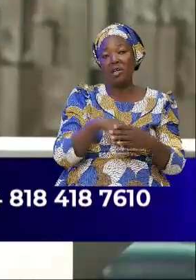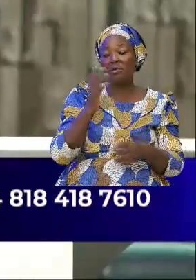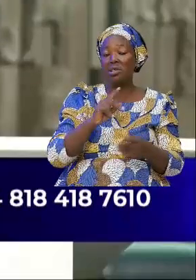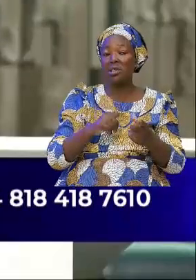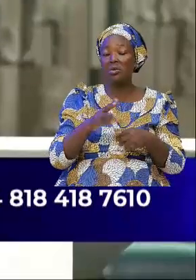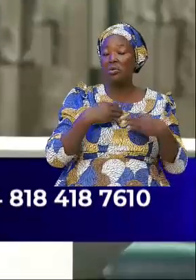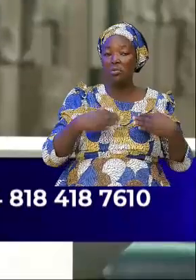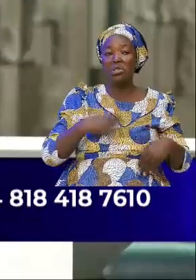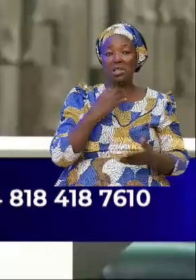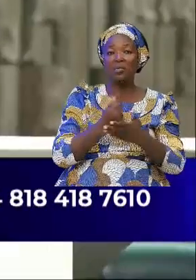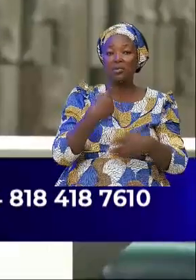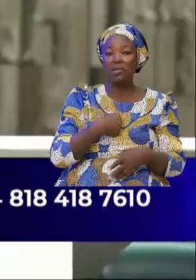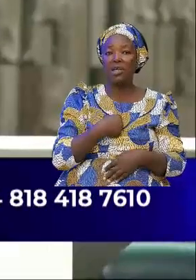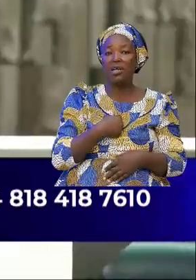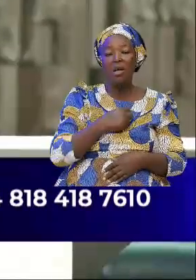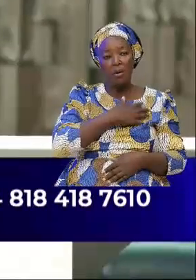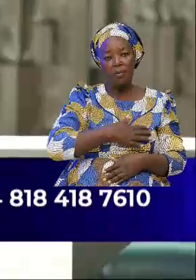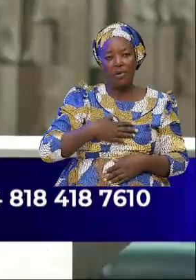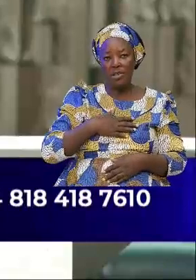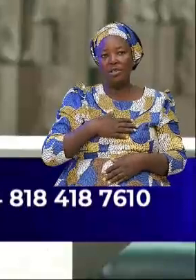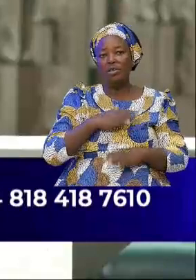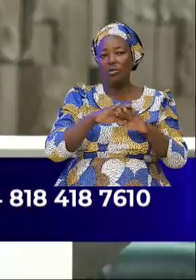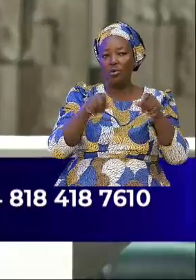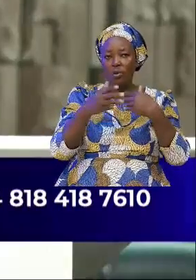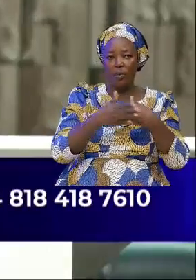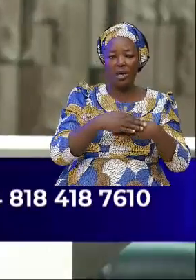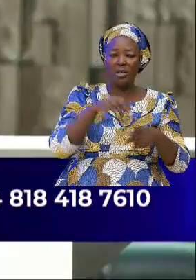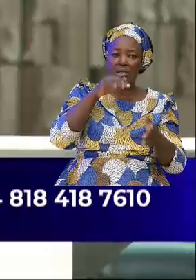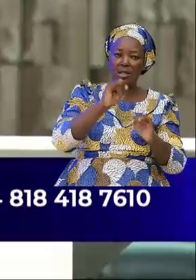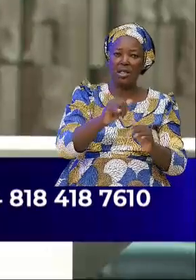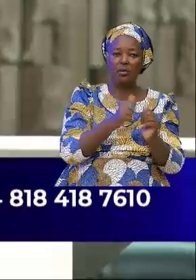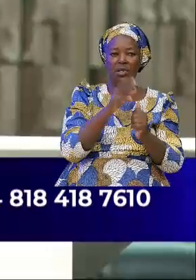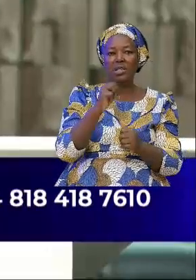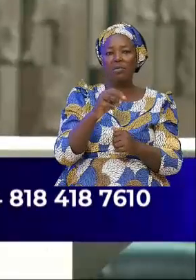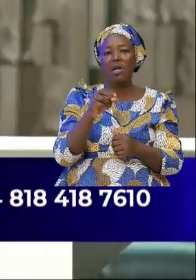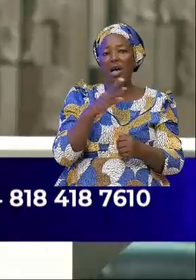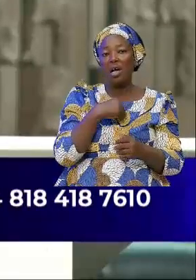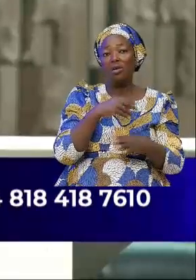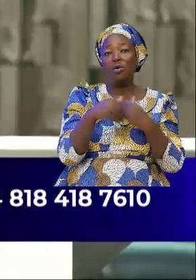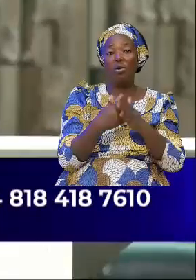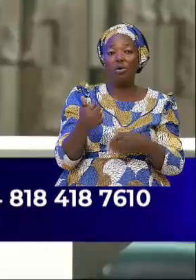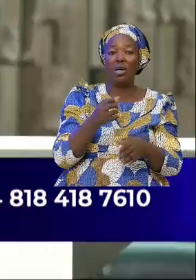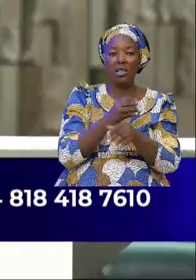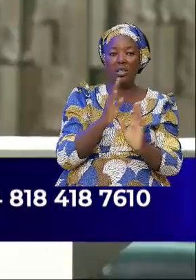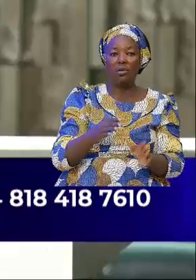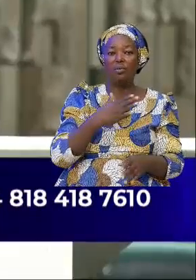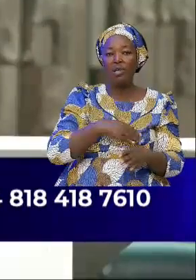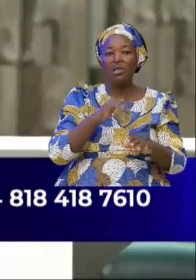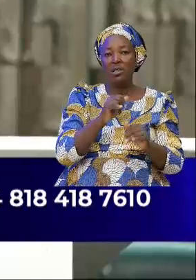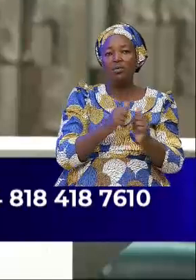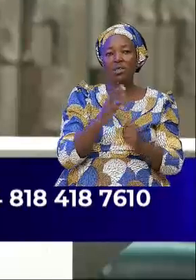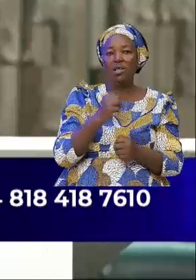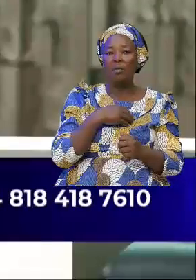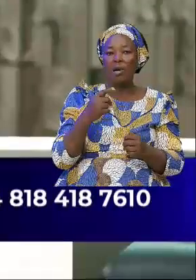that person may feel, well, I am left out. That's why counselors, please don't go back. Members of the choir, stay with